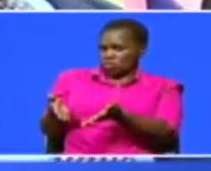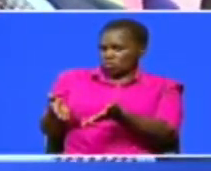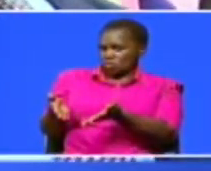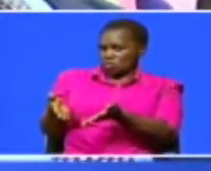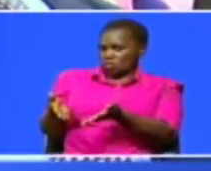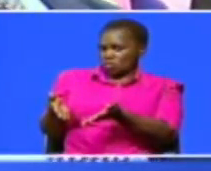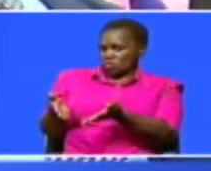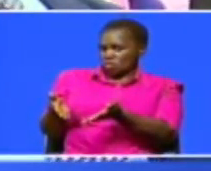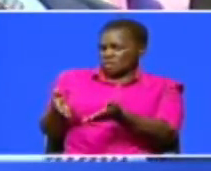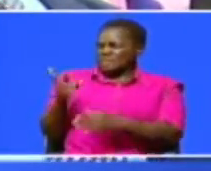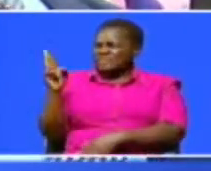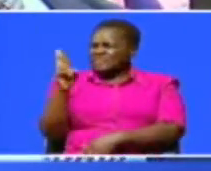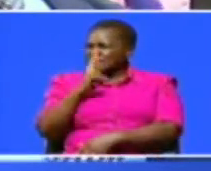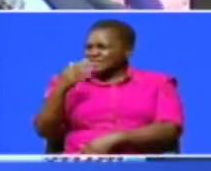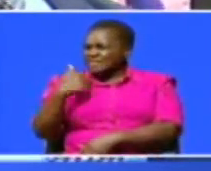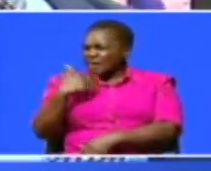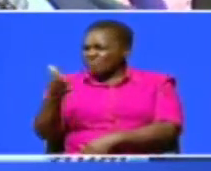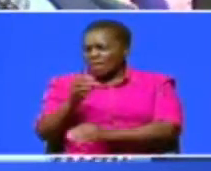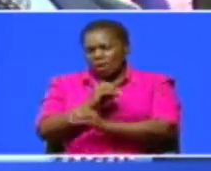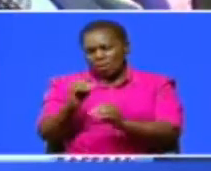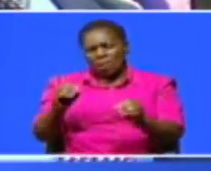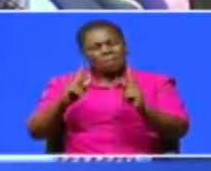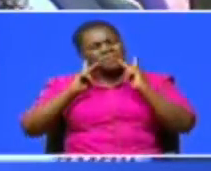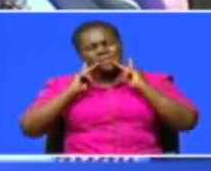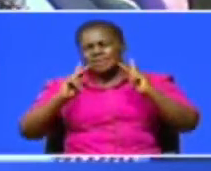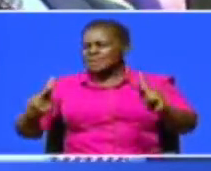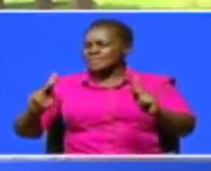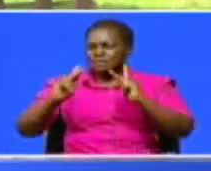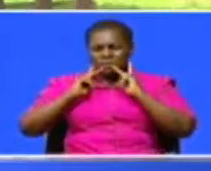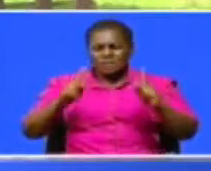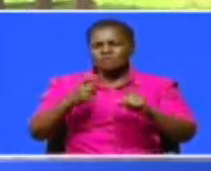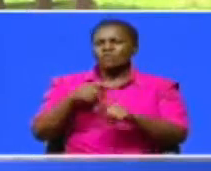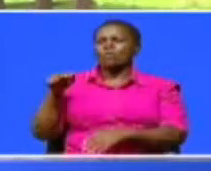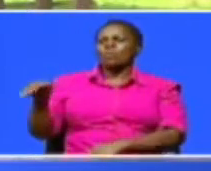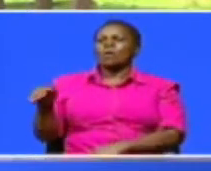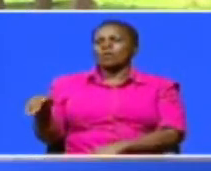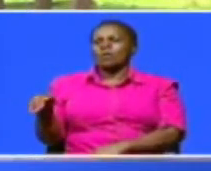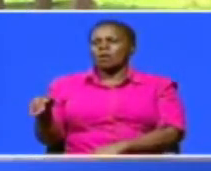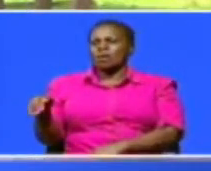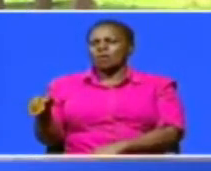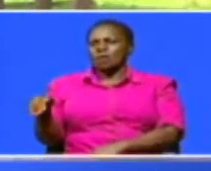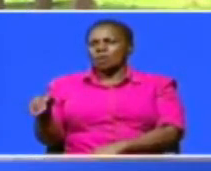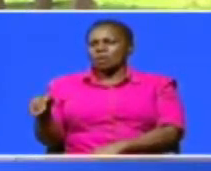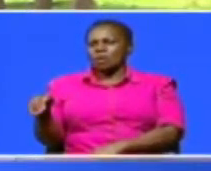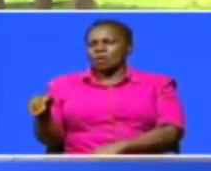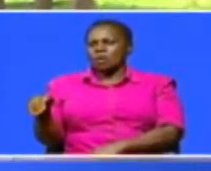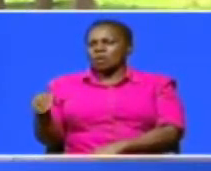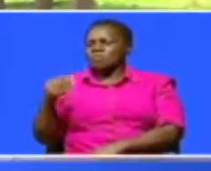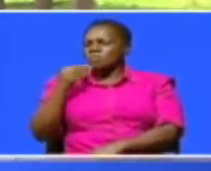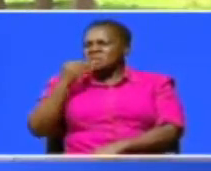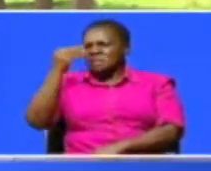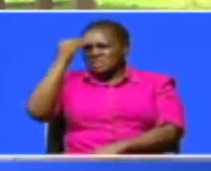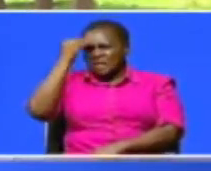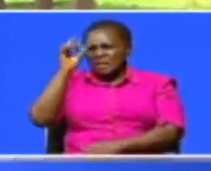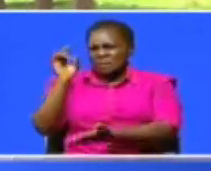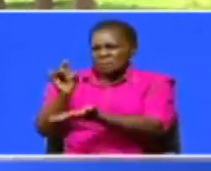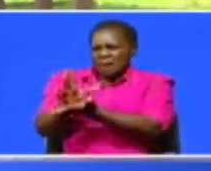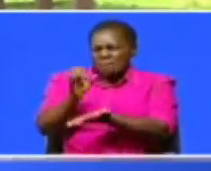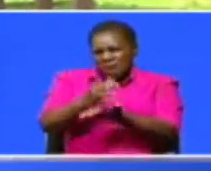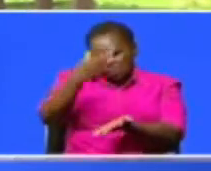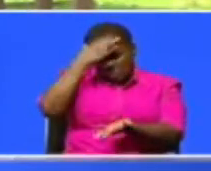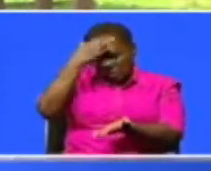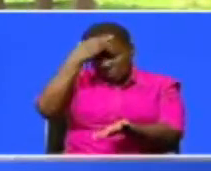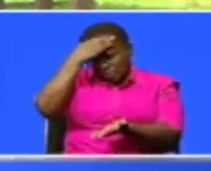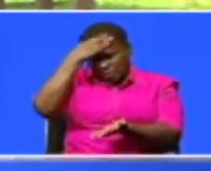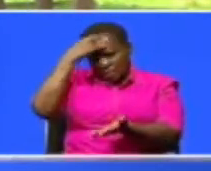there was no threat in the assembly. It has been peaceful since morning. Let's not be ruined by Imanene ya kuimpeach Obado. I